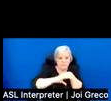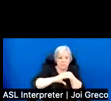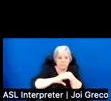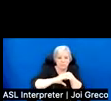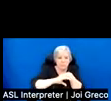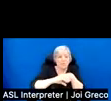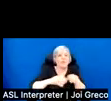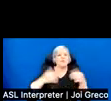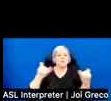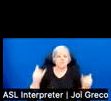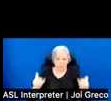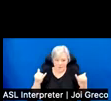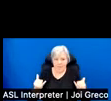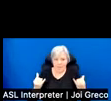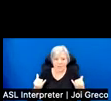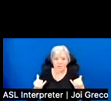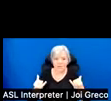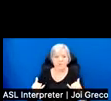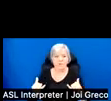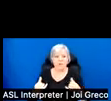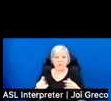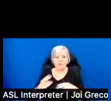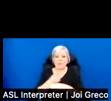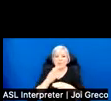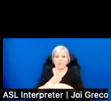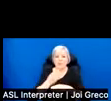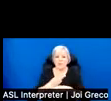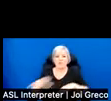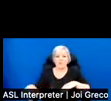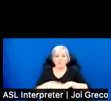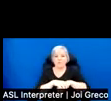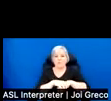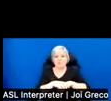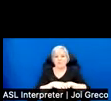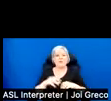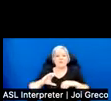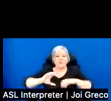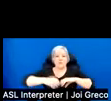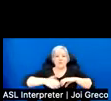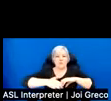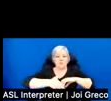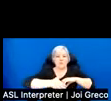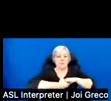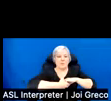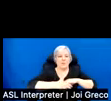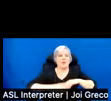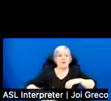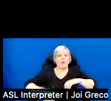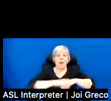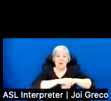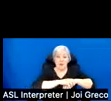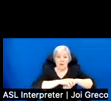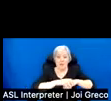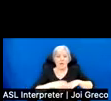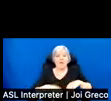can now place a prosthesis on the end of it. So they can screw a prosthesis on the end. And so